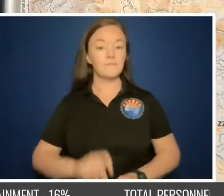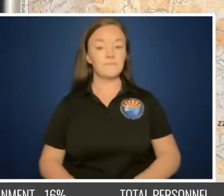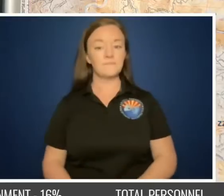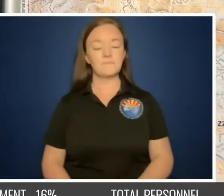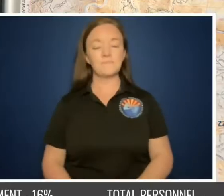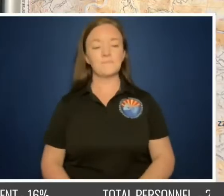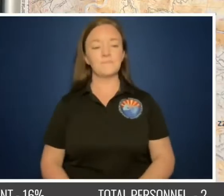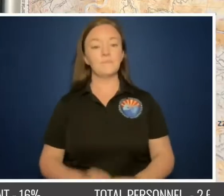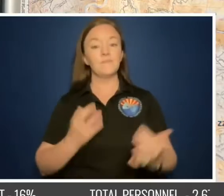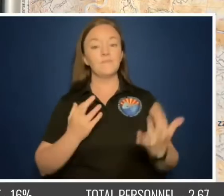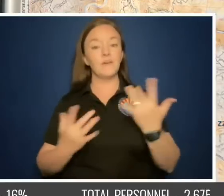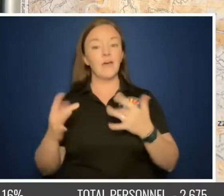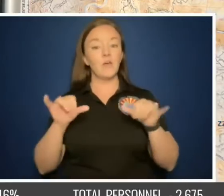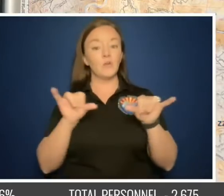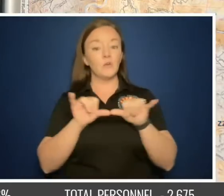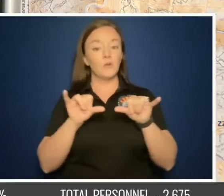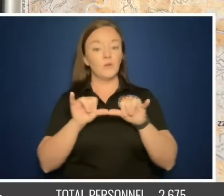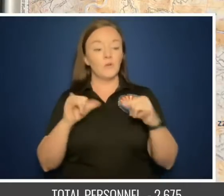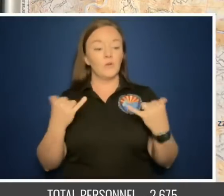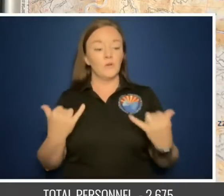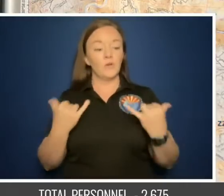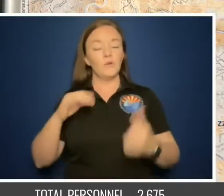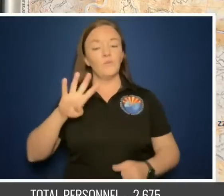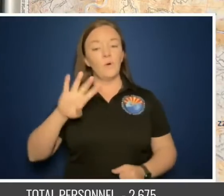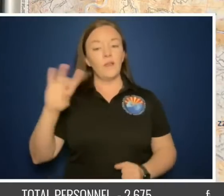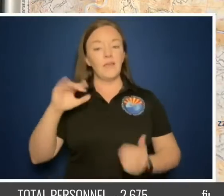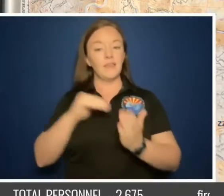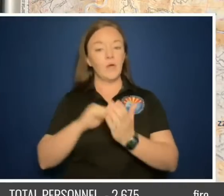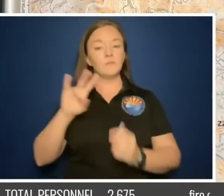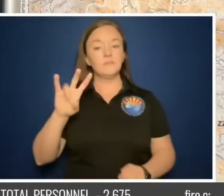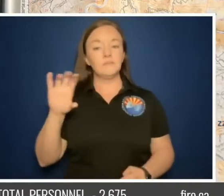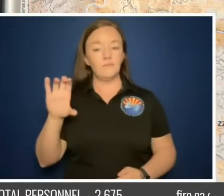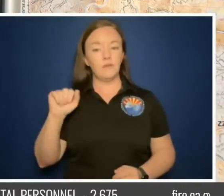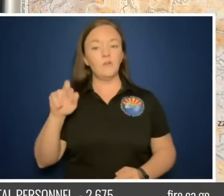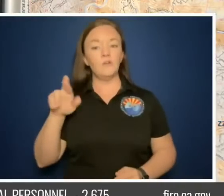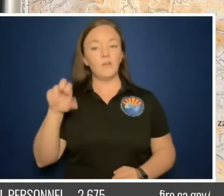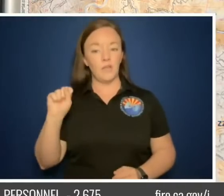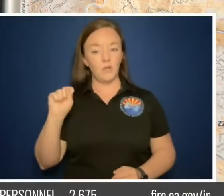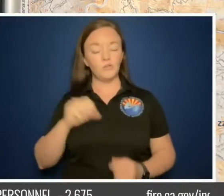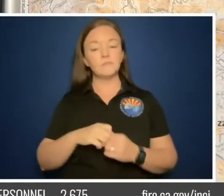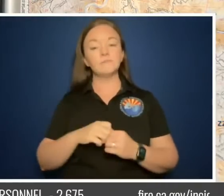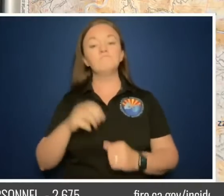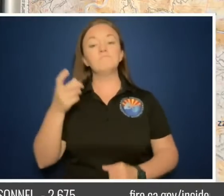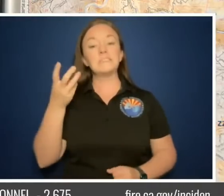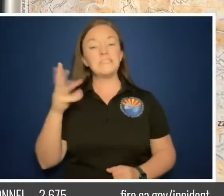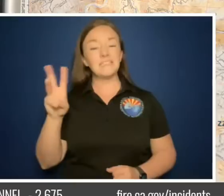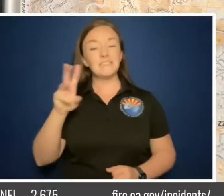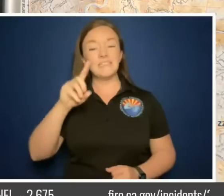fire currently it's at 48,700 acres, 16% contained.